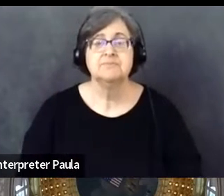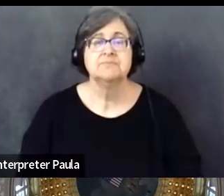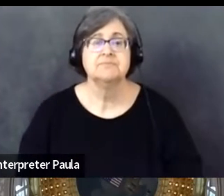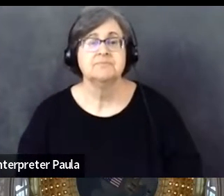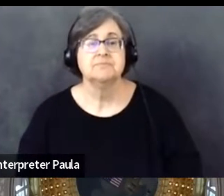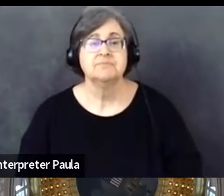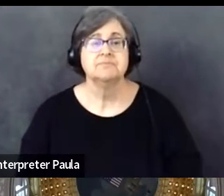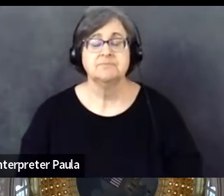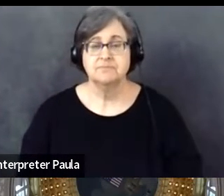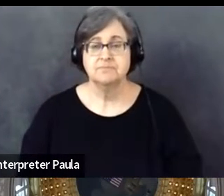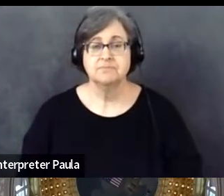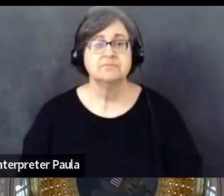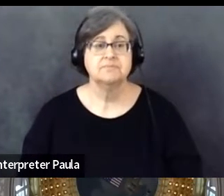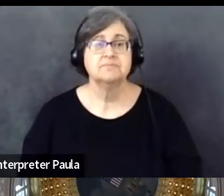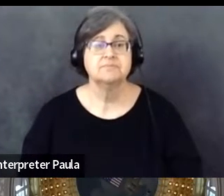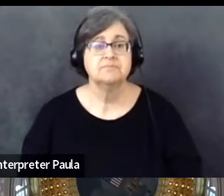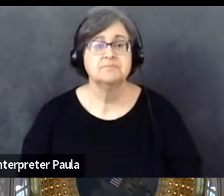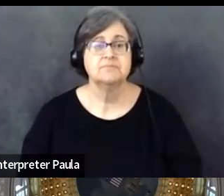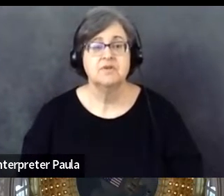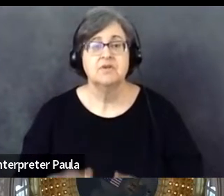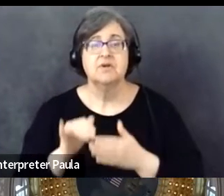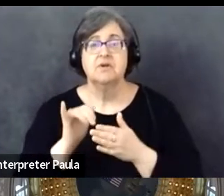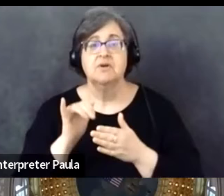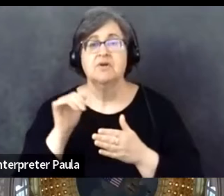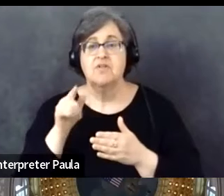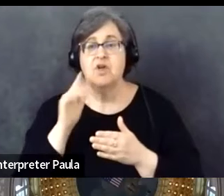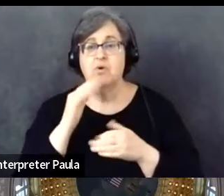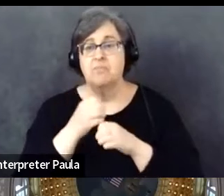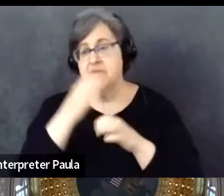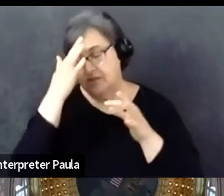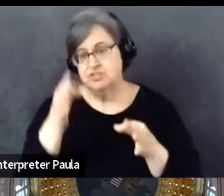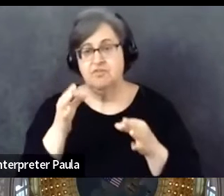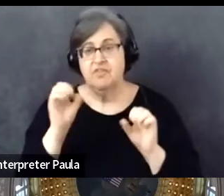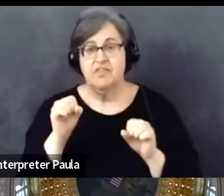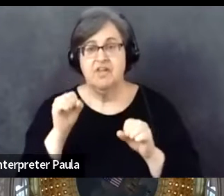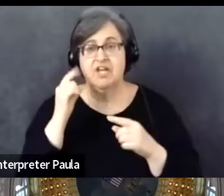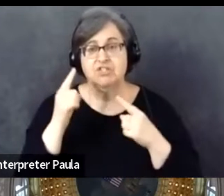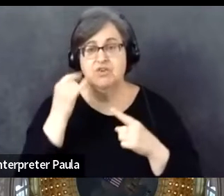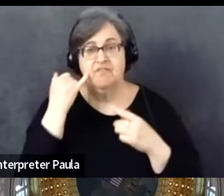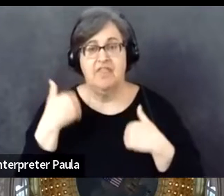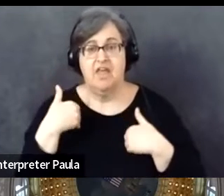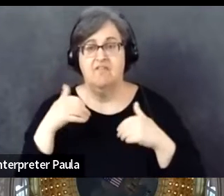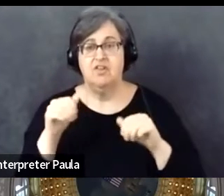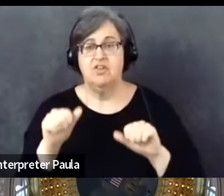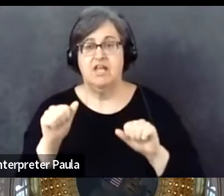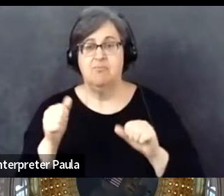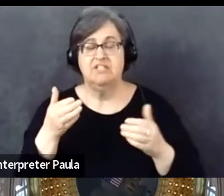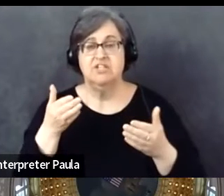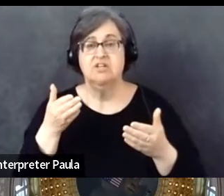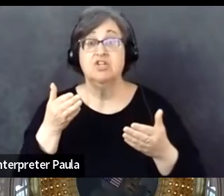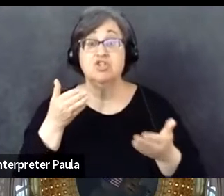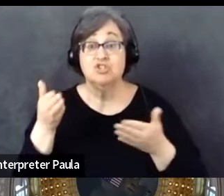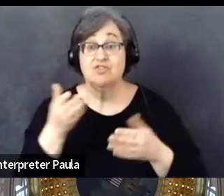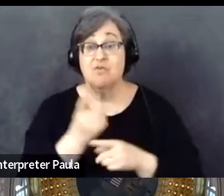they will be the ones that make that final determination, and they get to consider whether they have the capacity to serve them appropriately